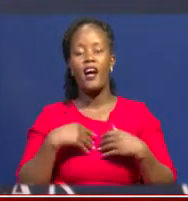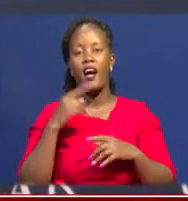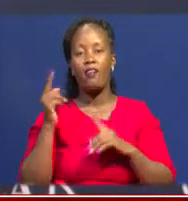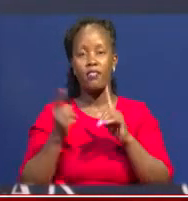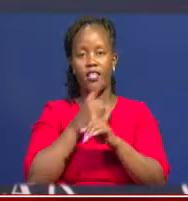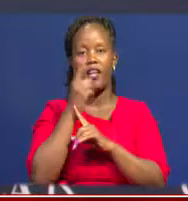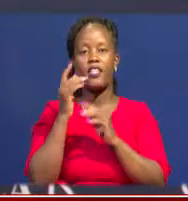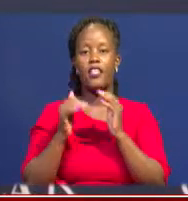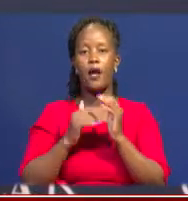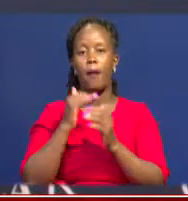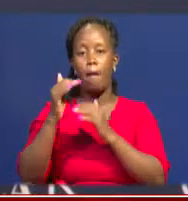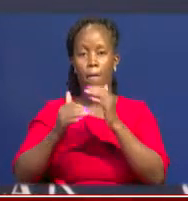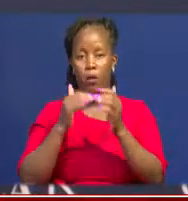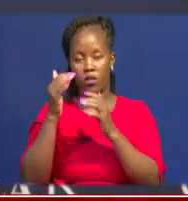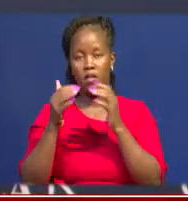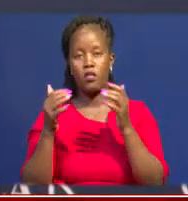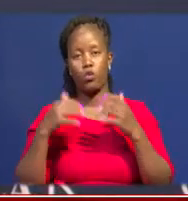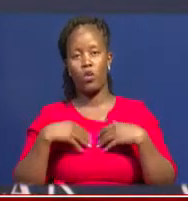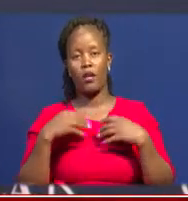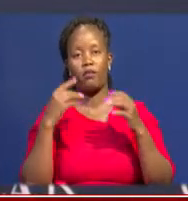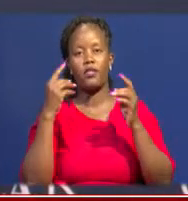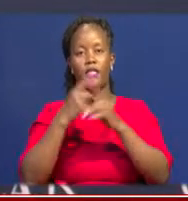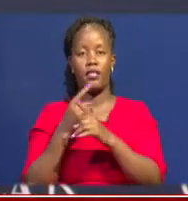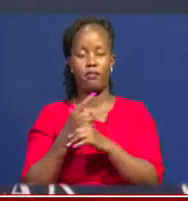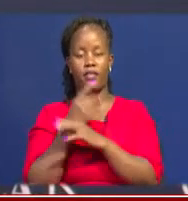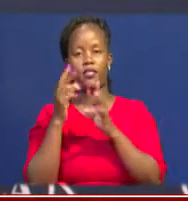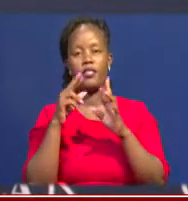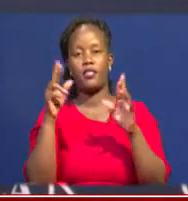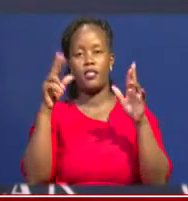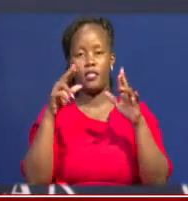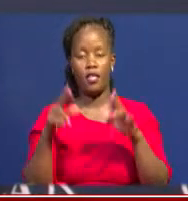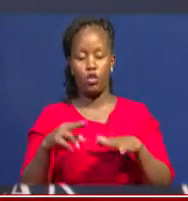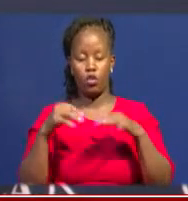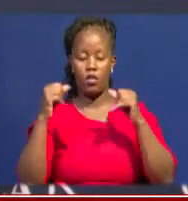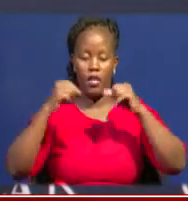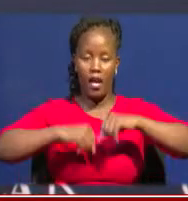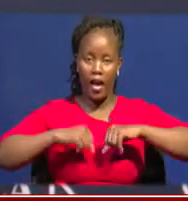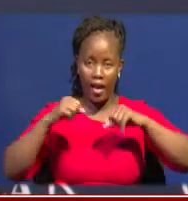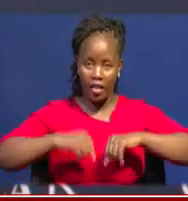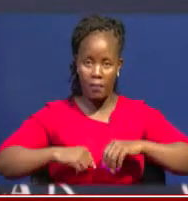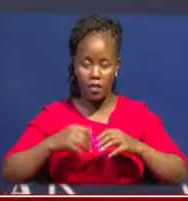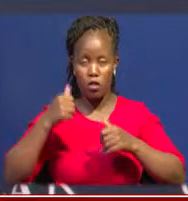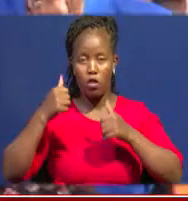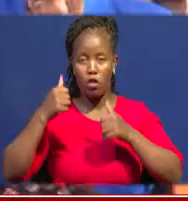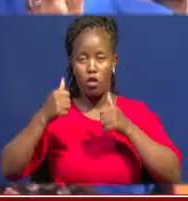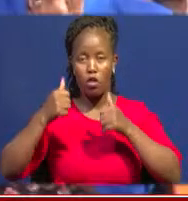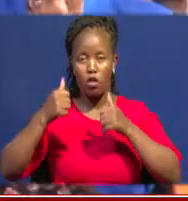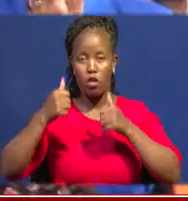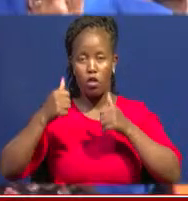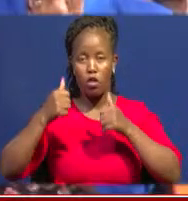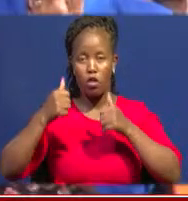and ratifying relevant international treaties and conventions that relate to nuclear safety.